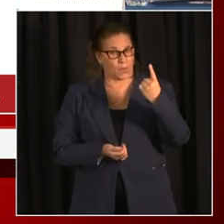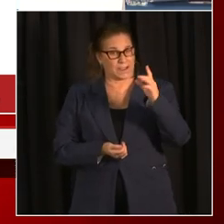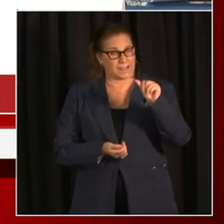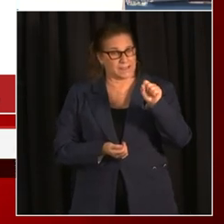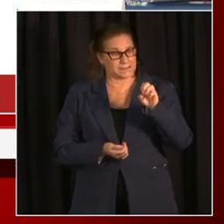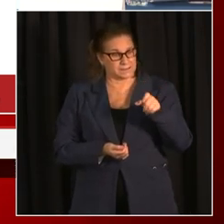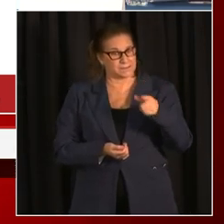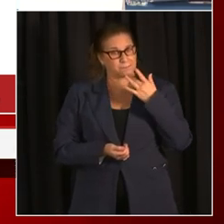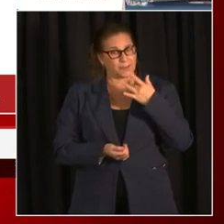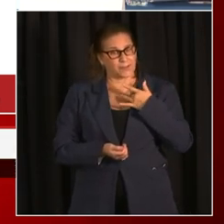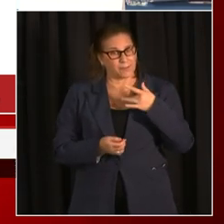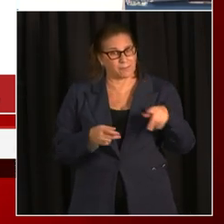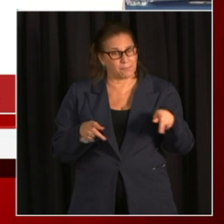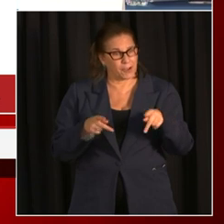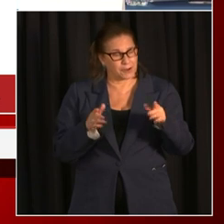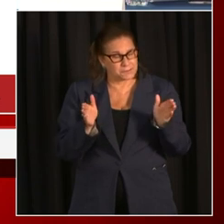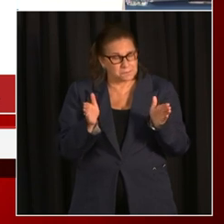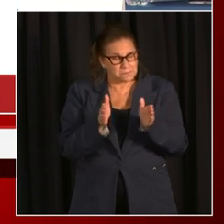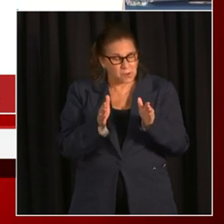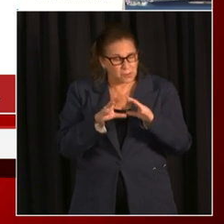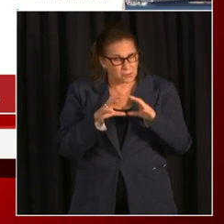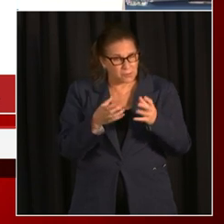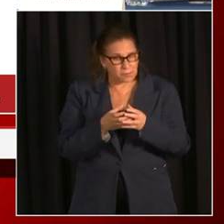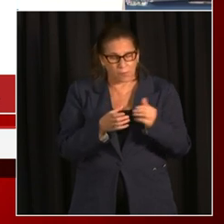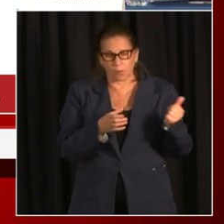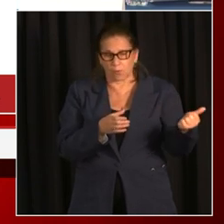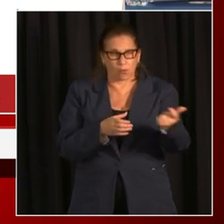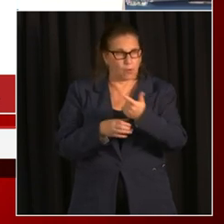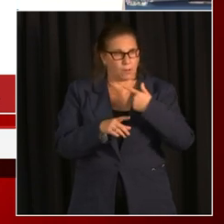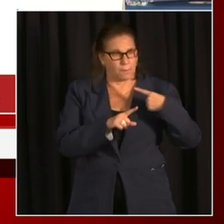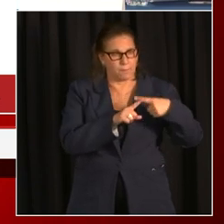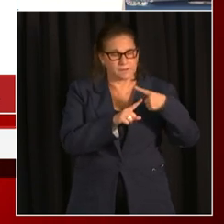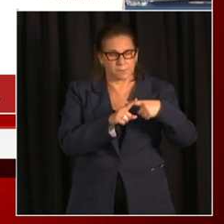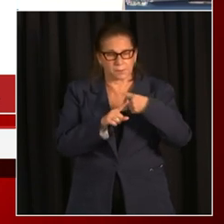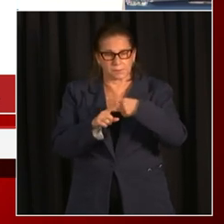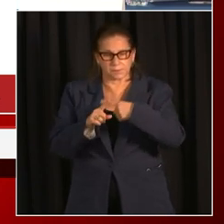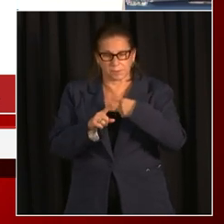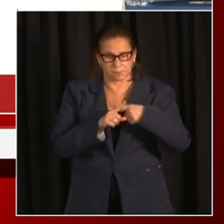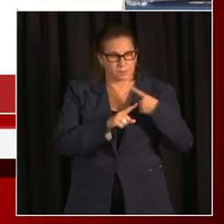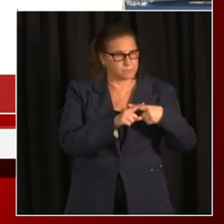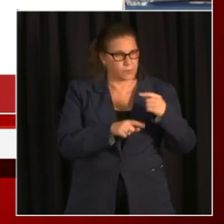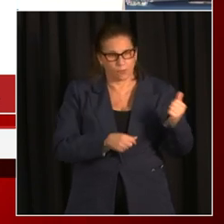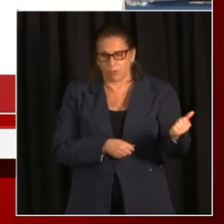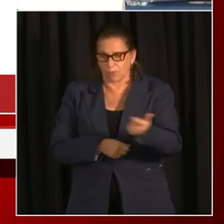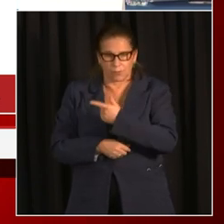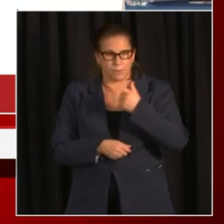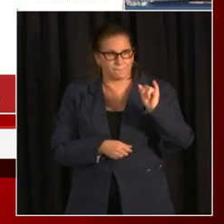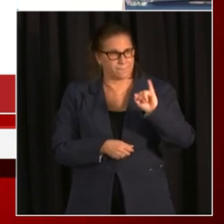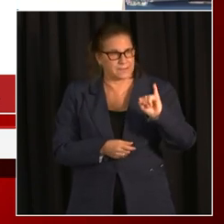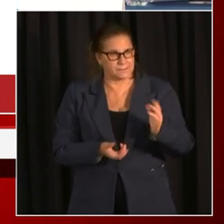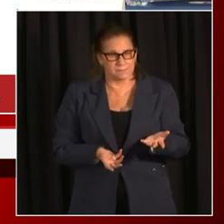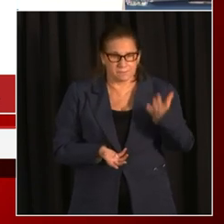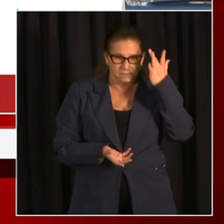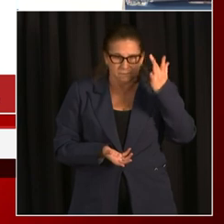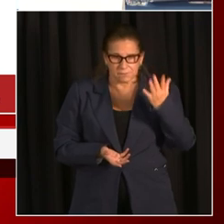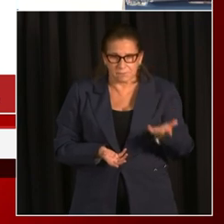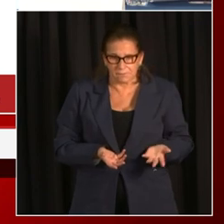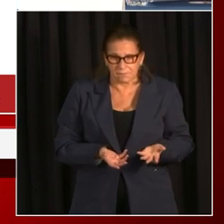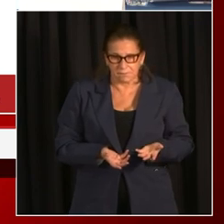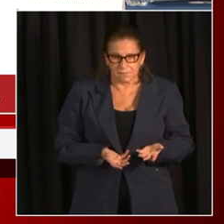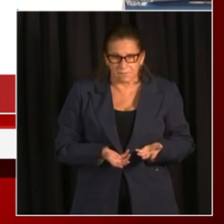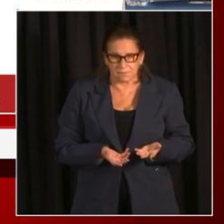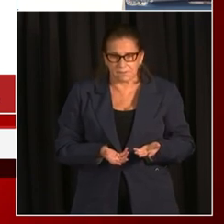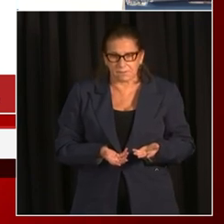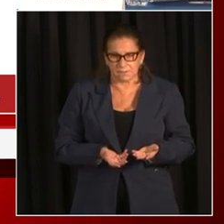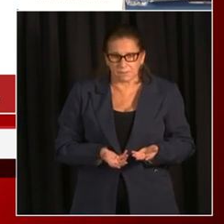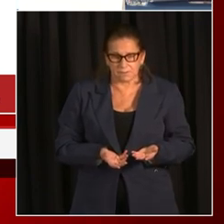group incidents are something that we need to pay attention to. So it is not offensive to go to your friend's home